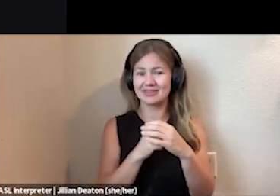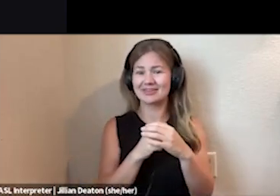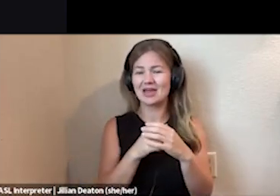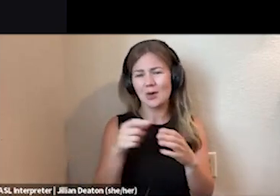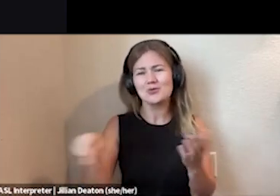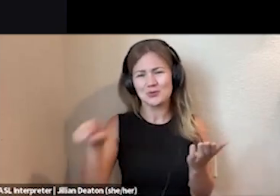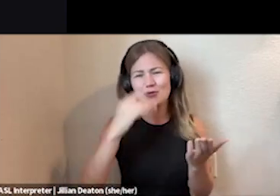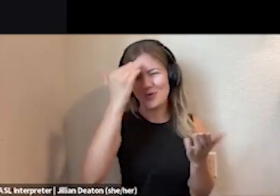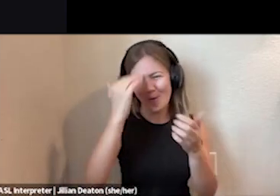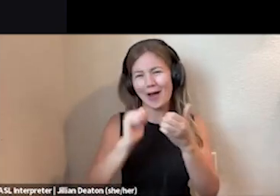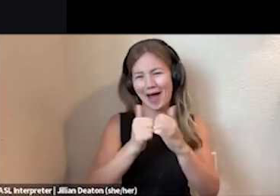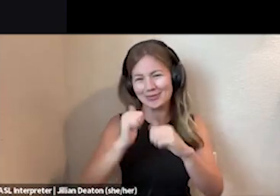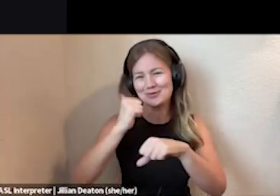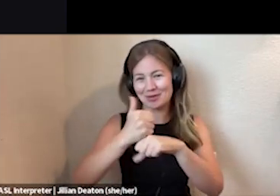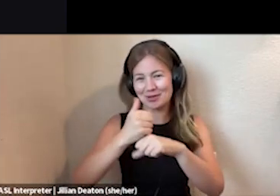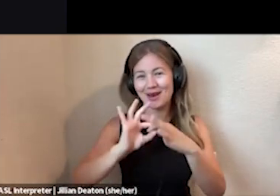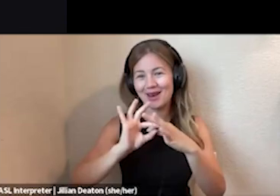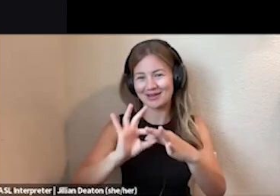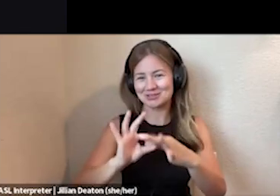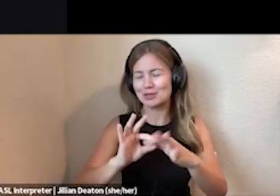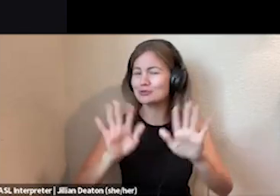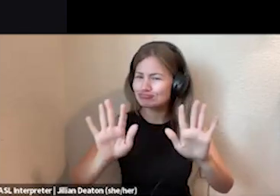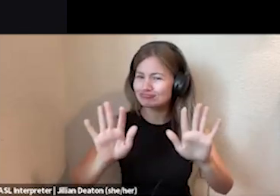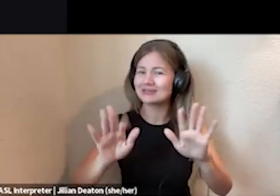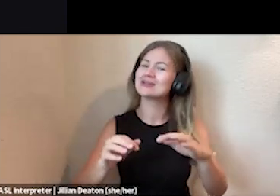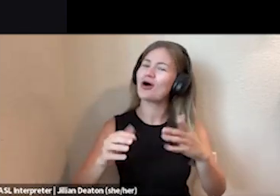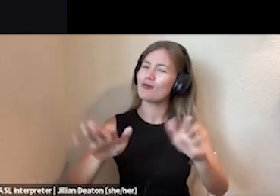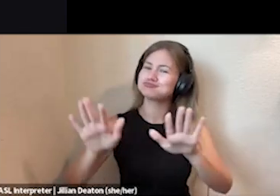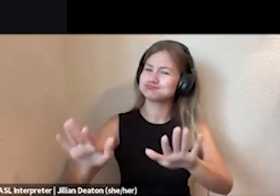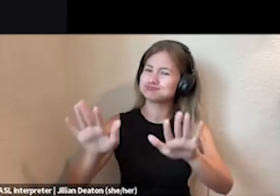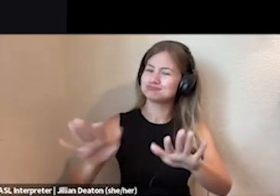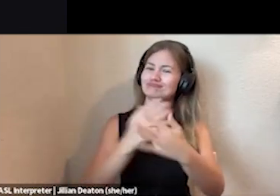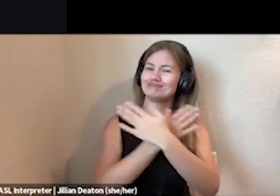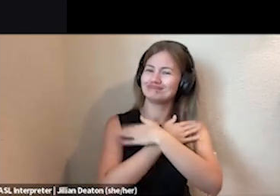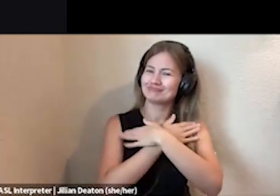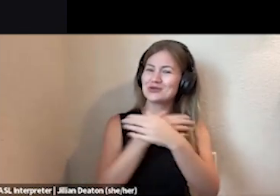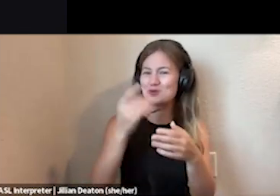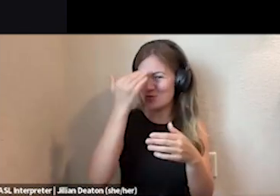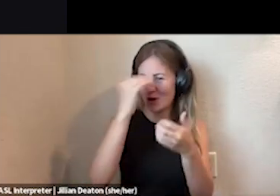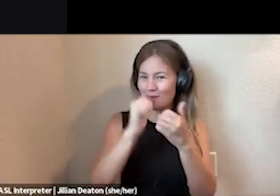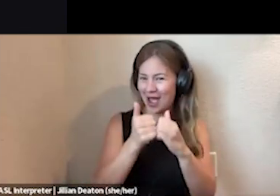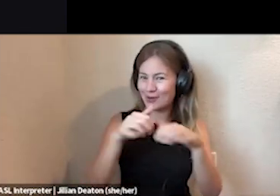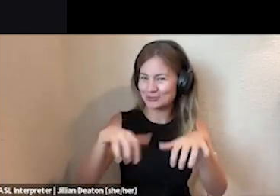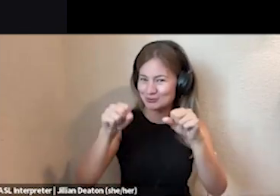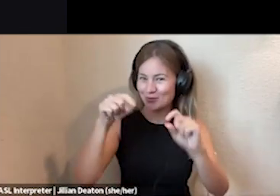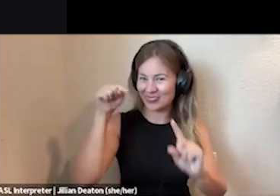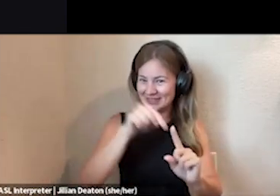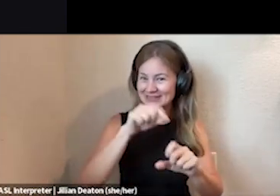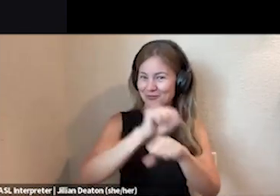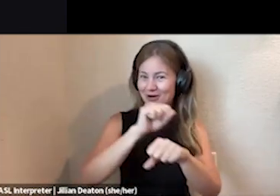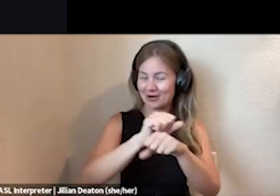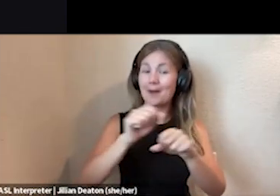build relationships. So actually rest that you actually know how to do this work. But we are going to go on two